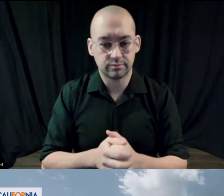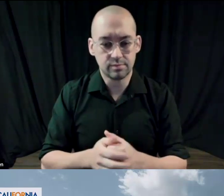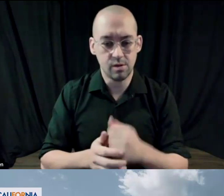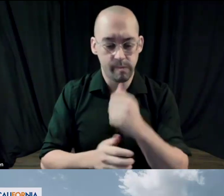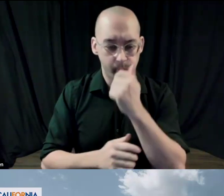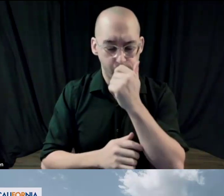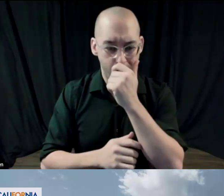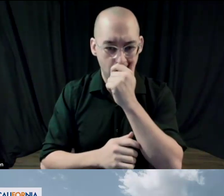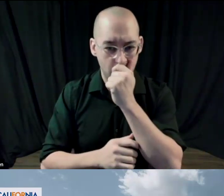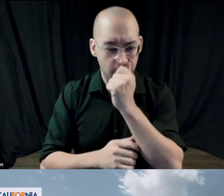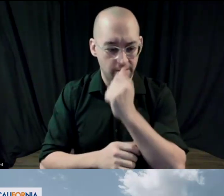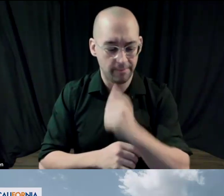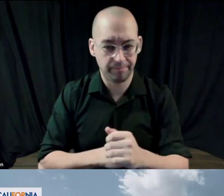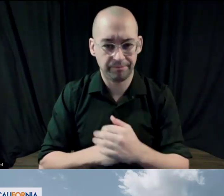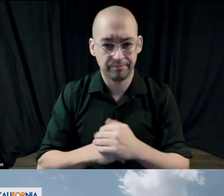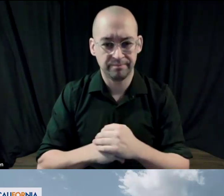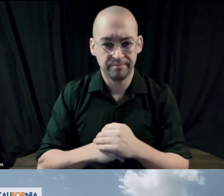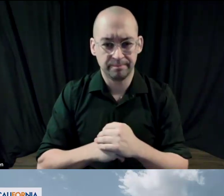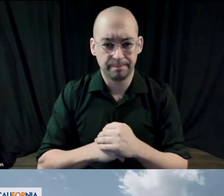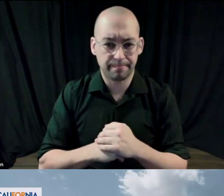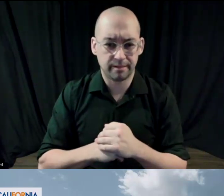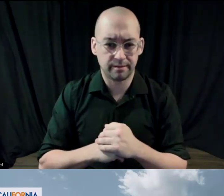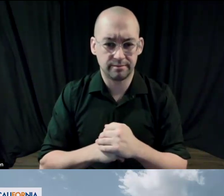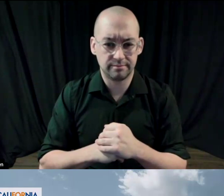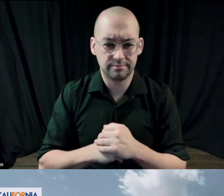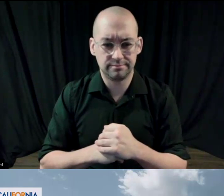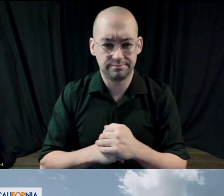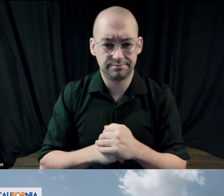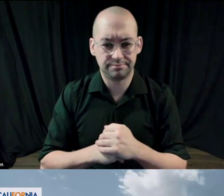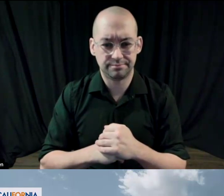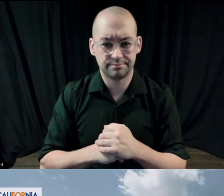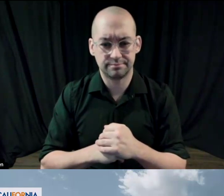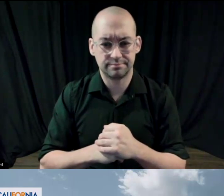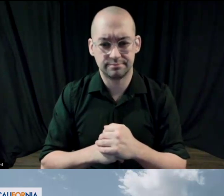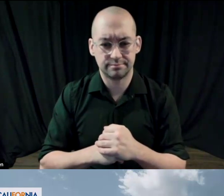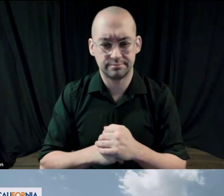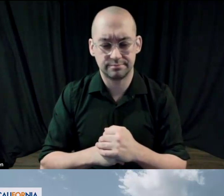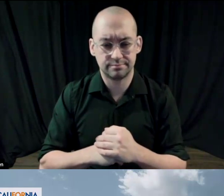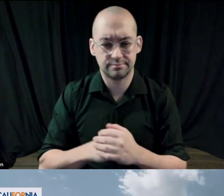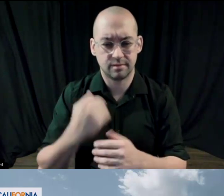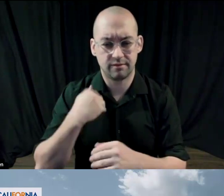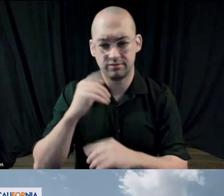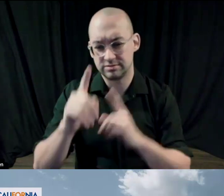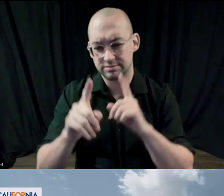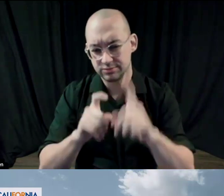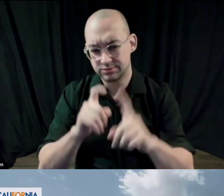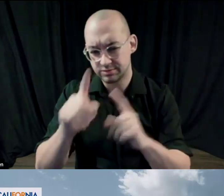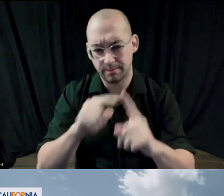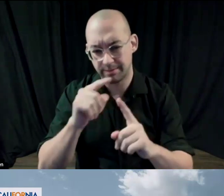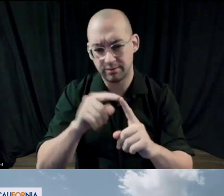And Scott, any other questions specifically to the subgrant program guidelines in response to public comment?